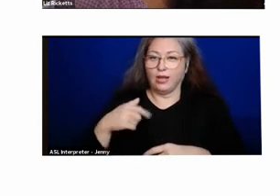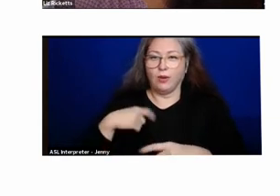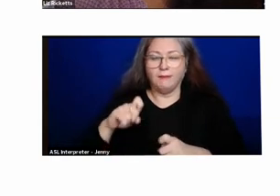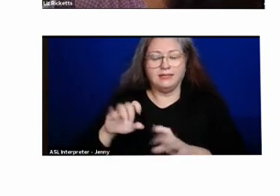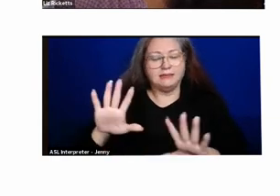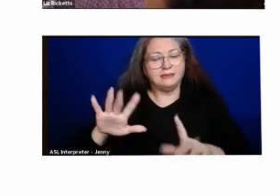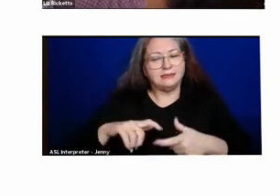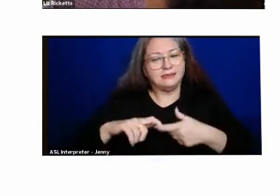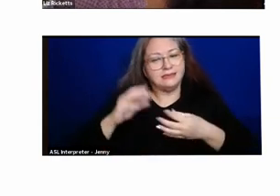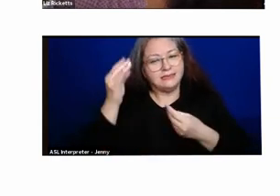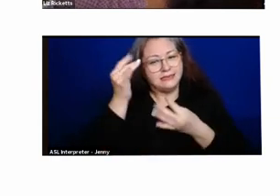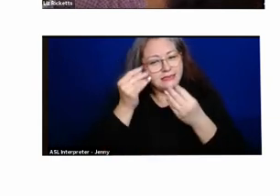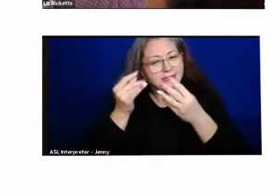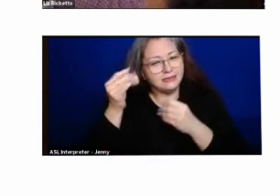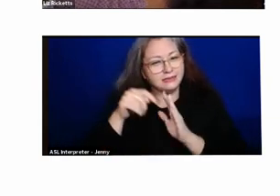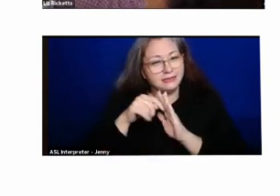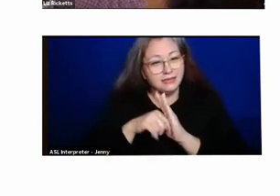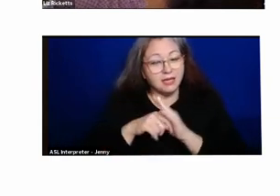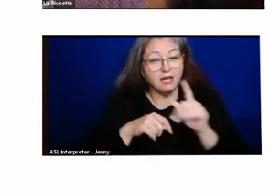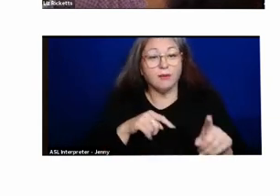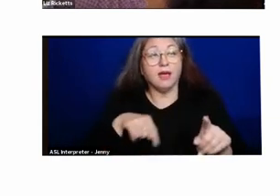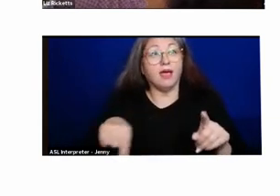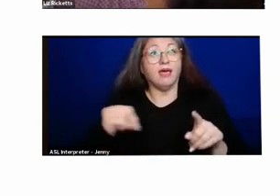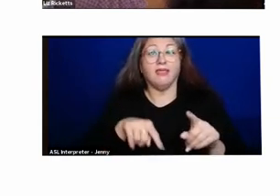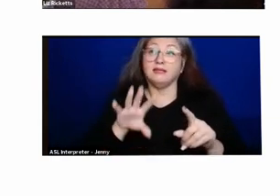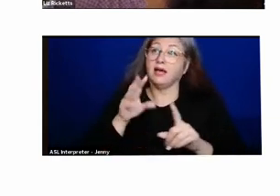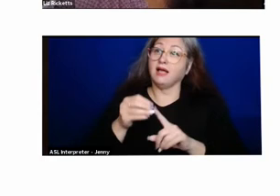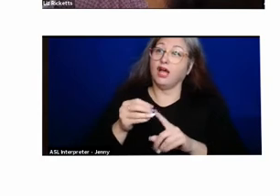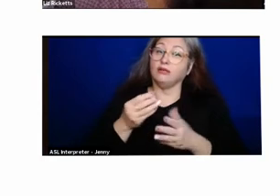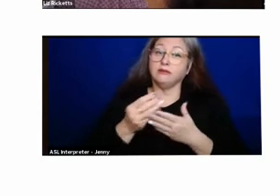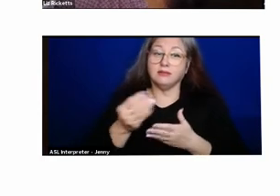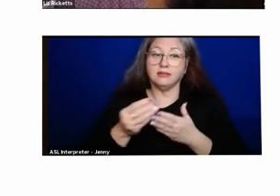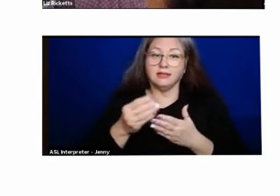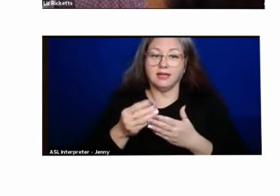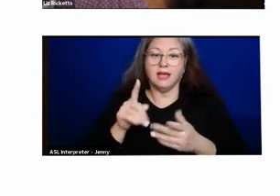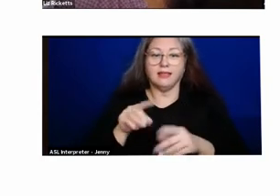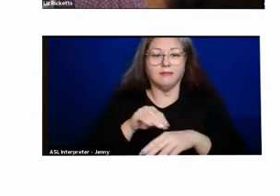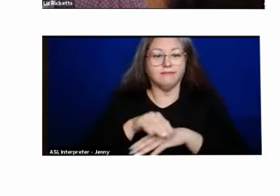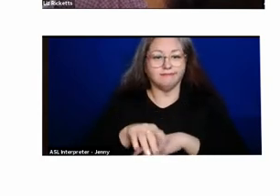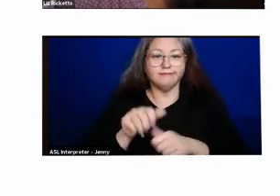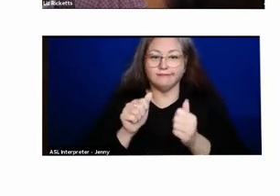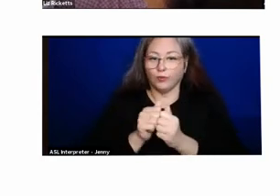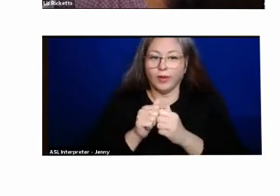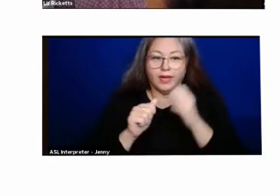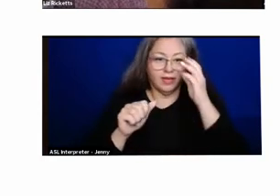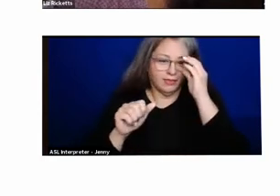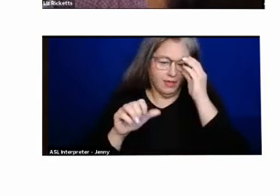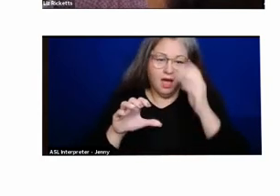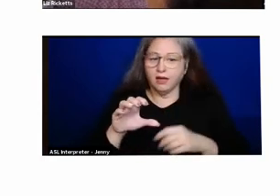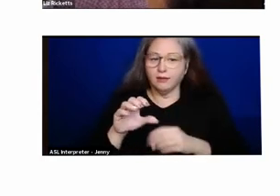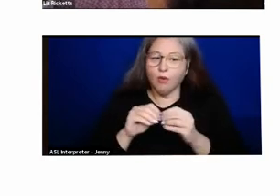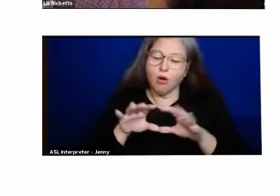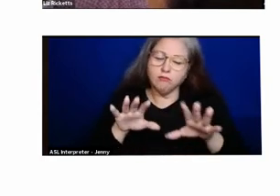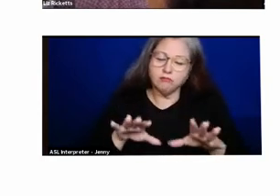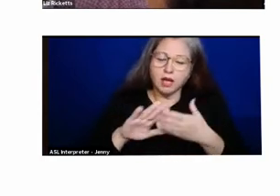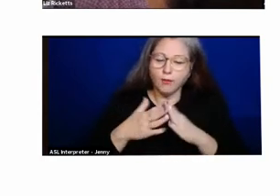long and hard about. In a consumer-centric culture, everything becomes mediated by commerce, including community service. The